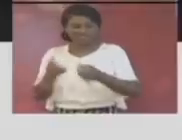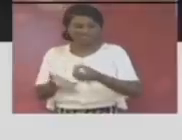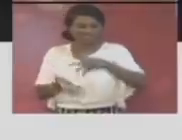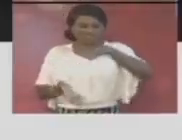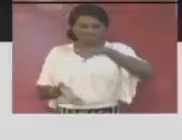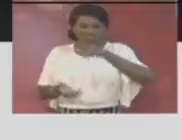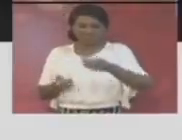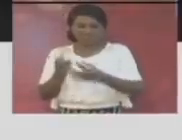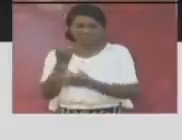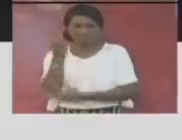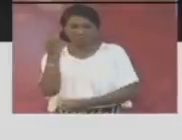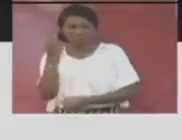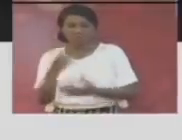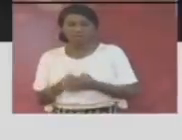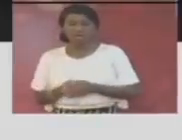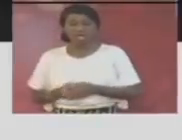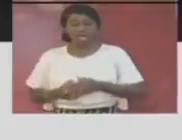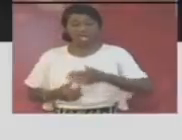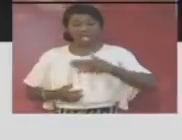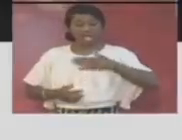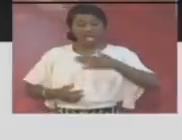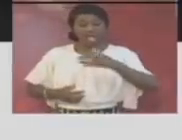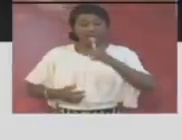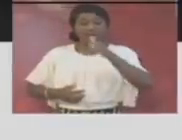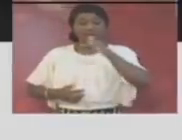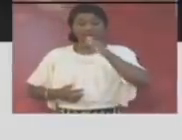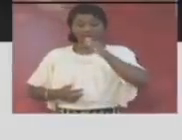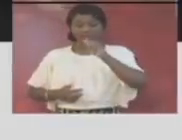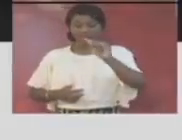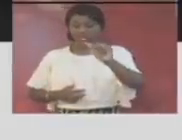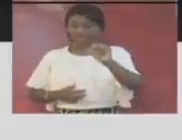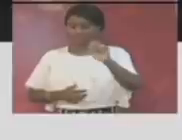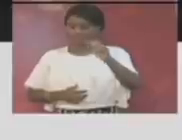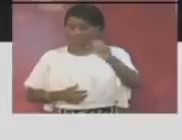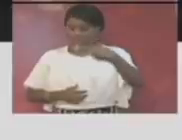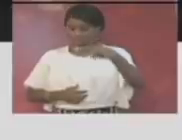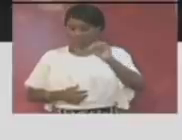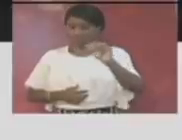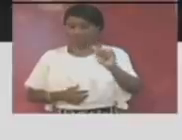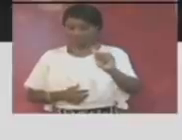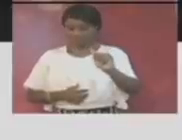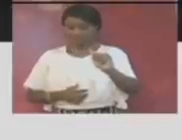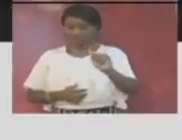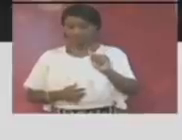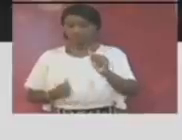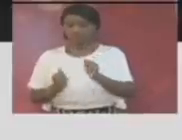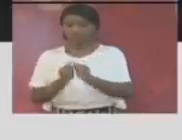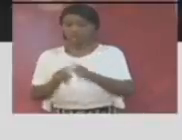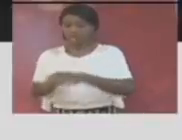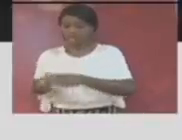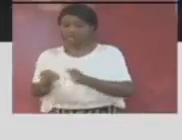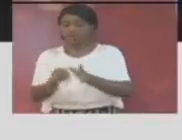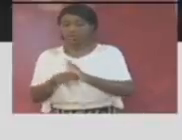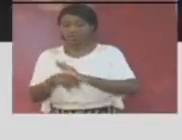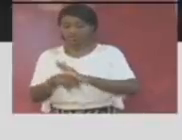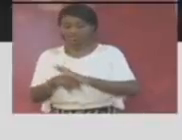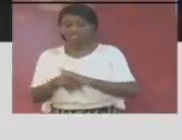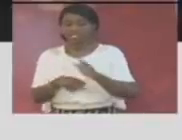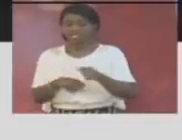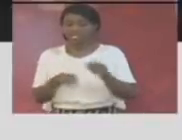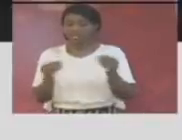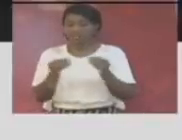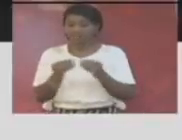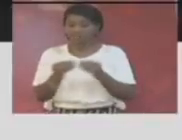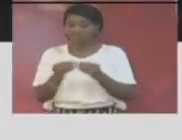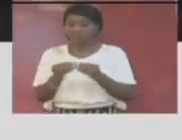the only pre-existing condition which was associated with long COVID, and individuals with long COVID were more likely to